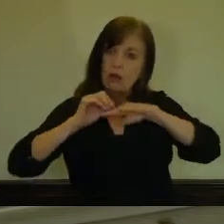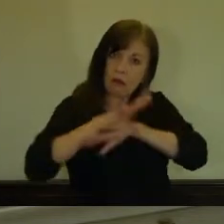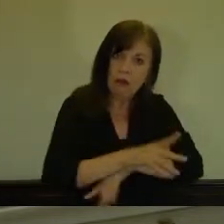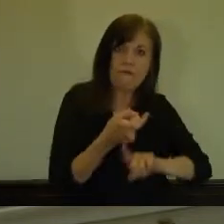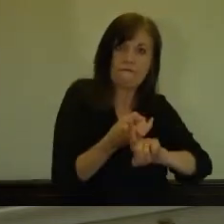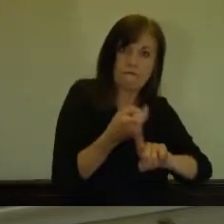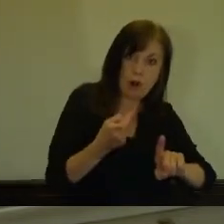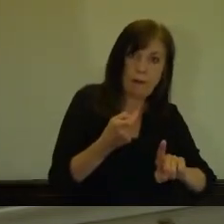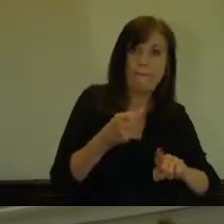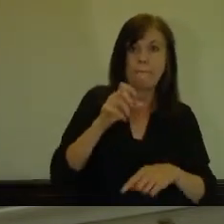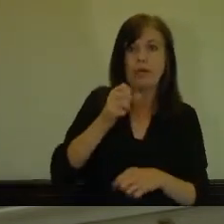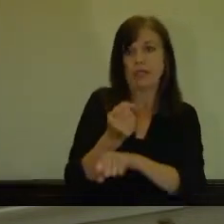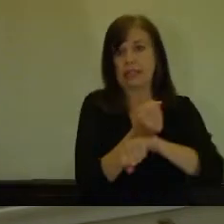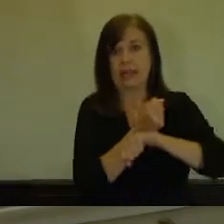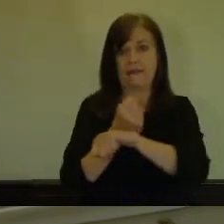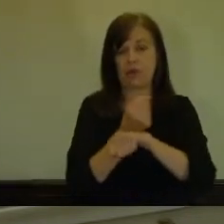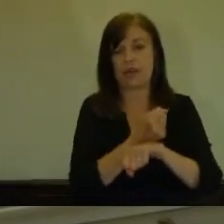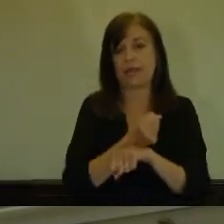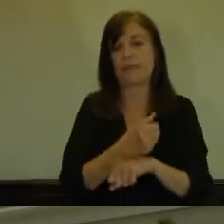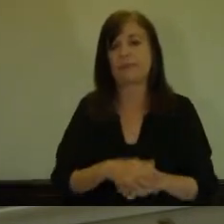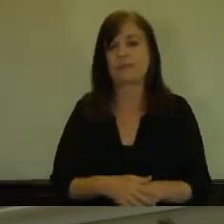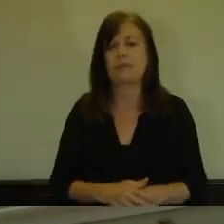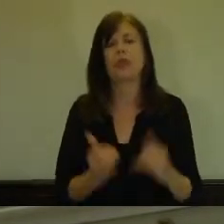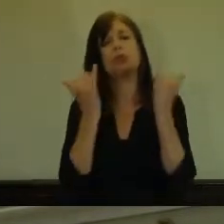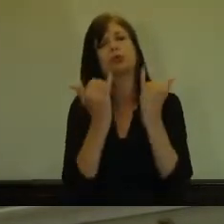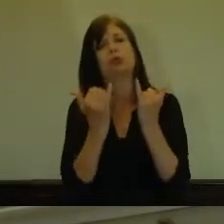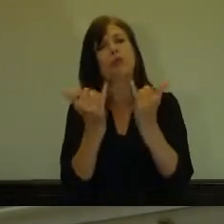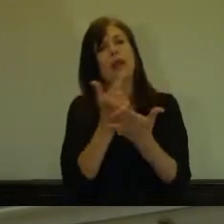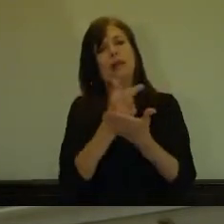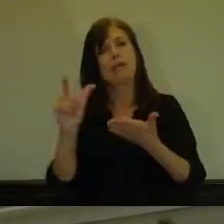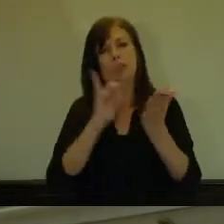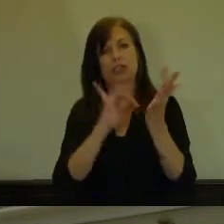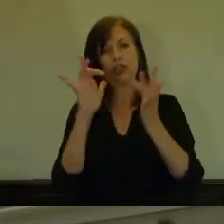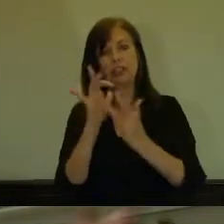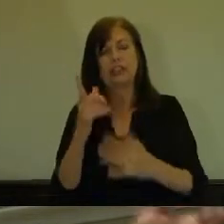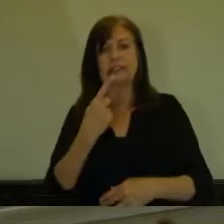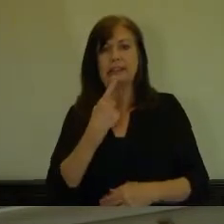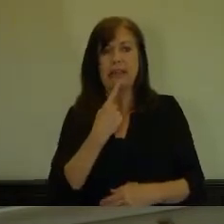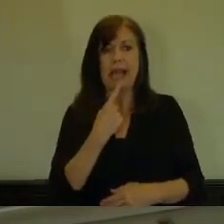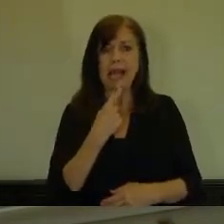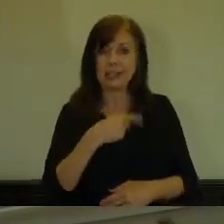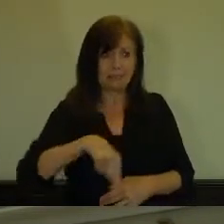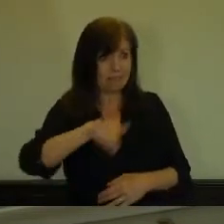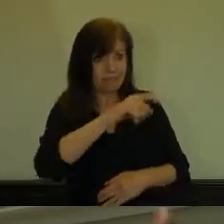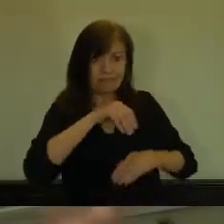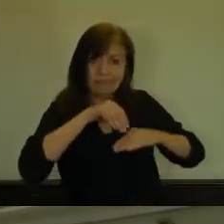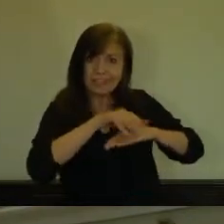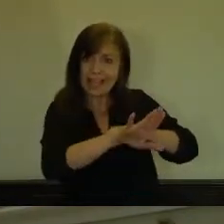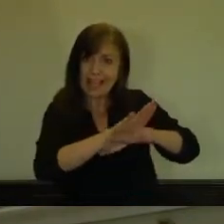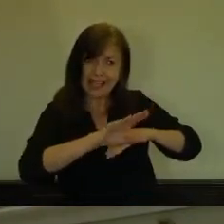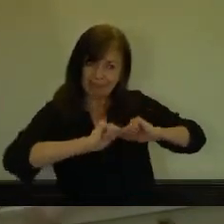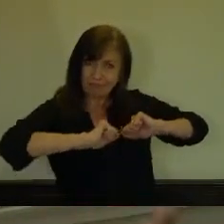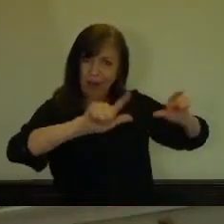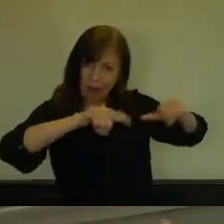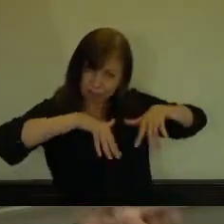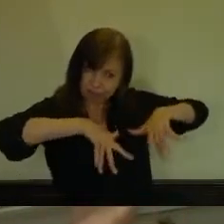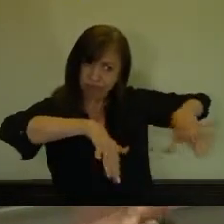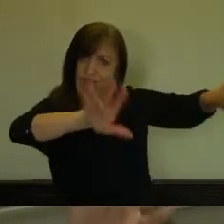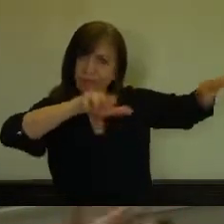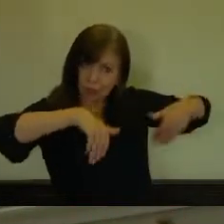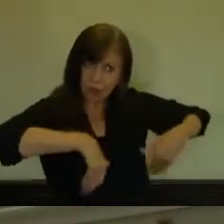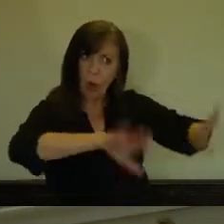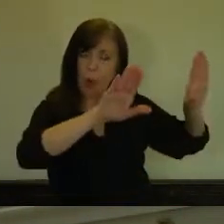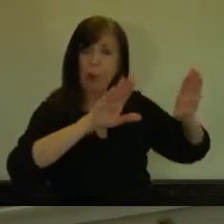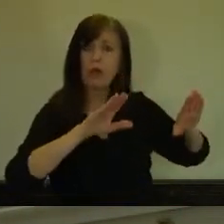us to act together. In the gospel today, Jesus' mission is to send them out to do that